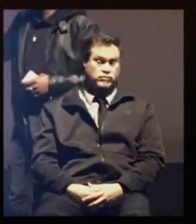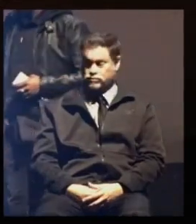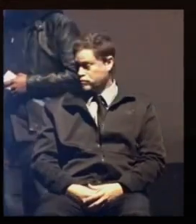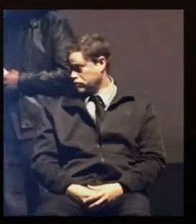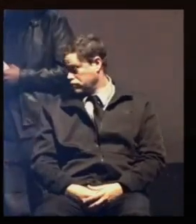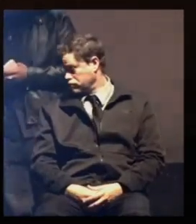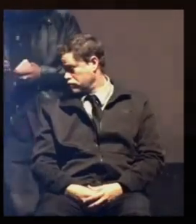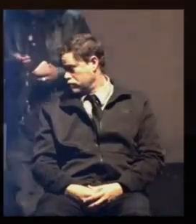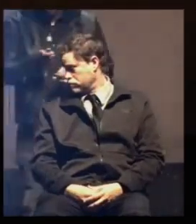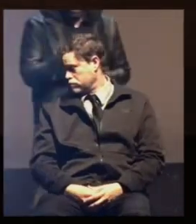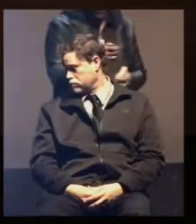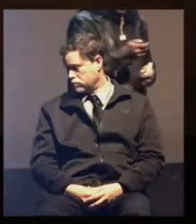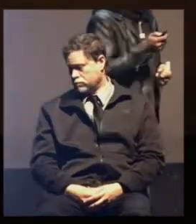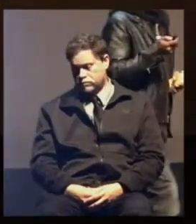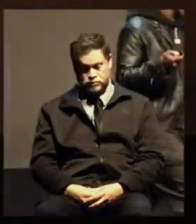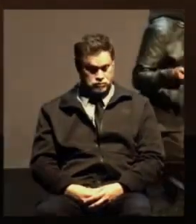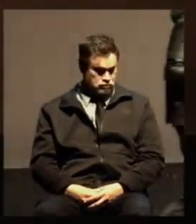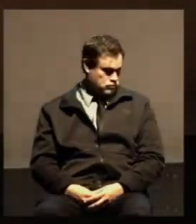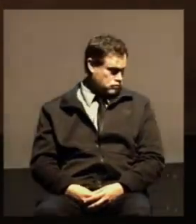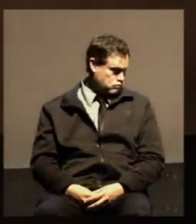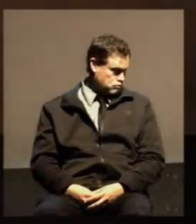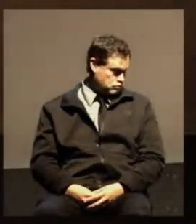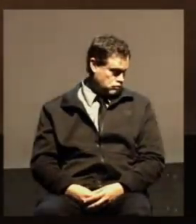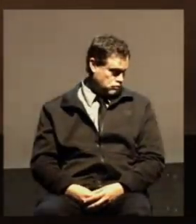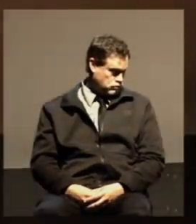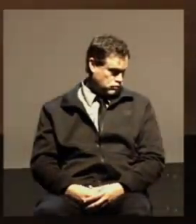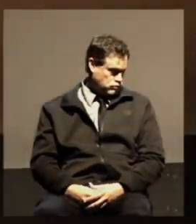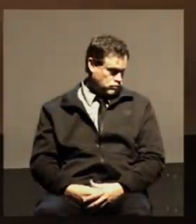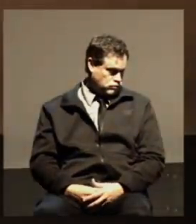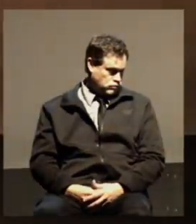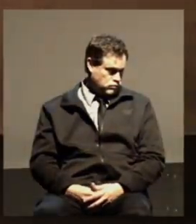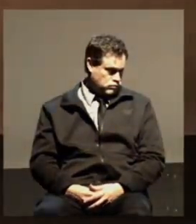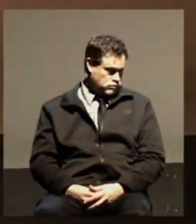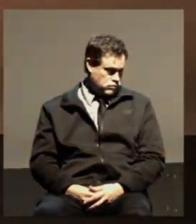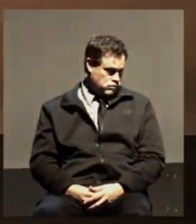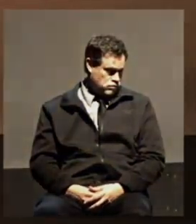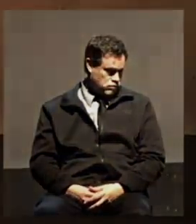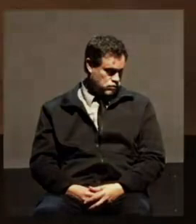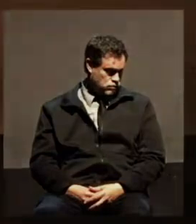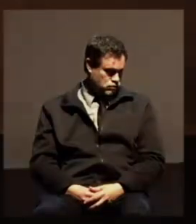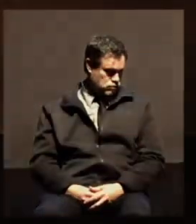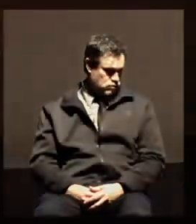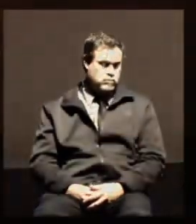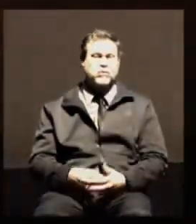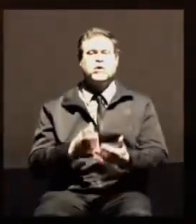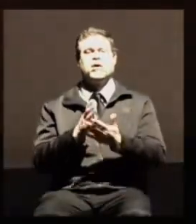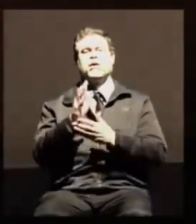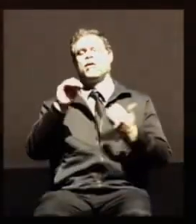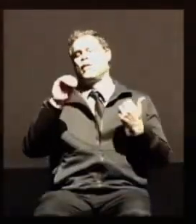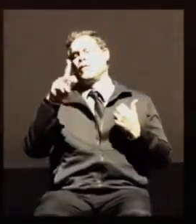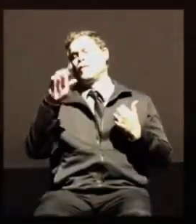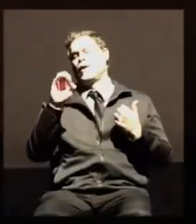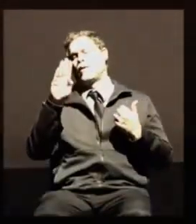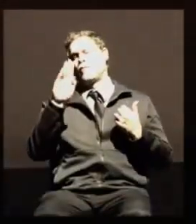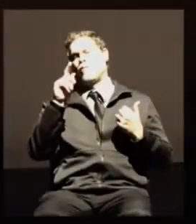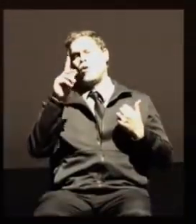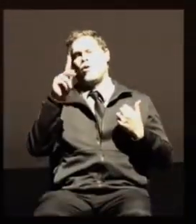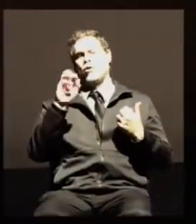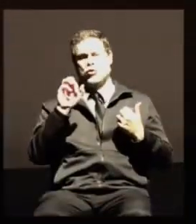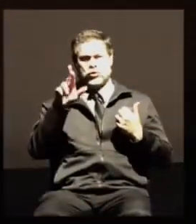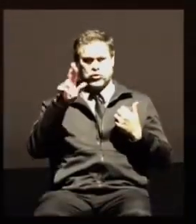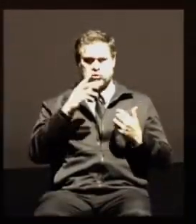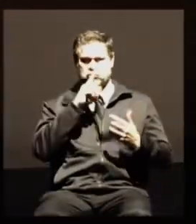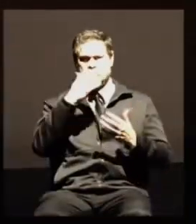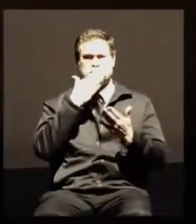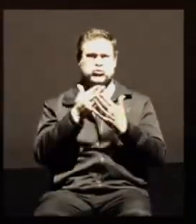sir. You said the right button, so we're going to do that. Okay, can you see it? All right, there we go. I'm Mike Barker, and it feels really